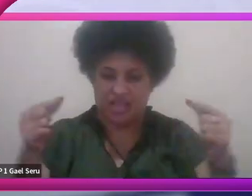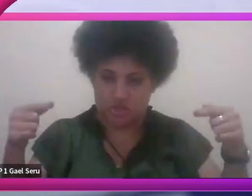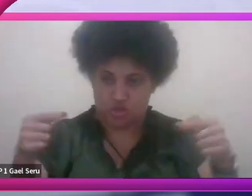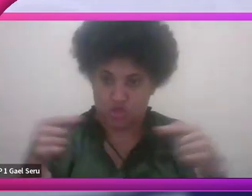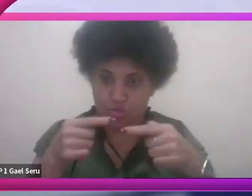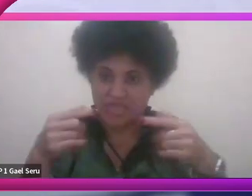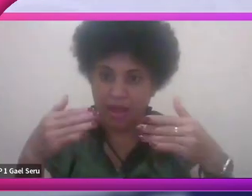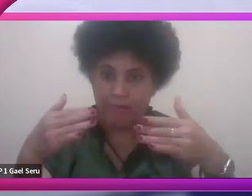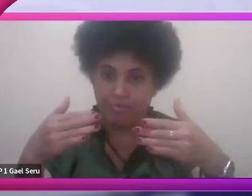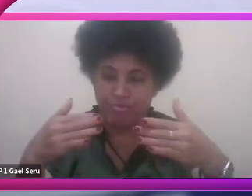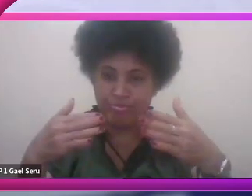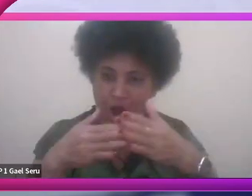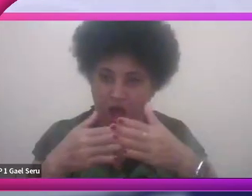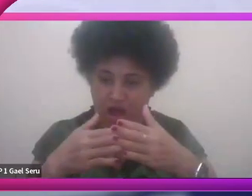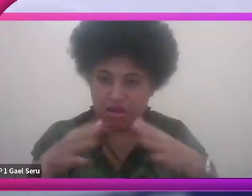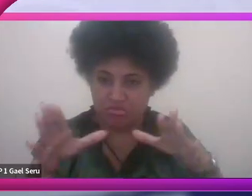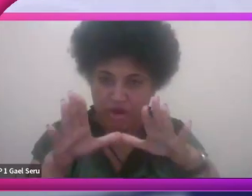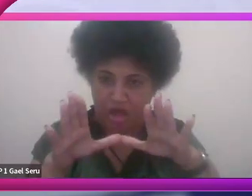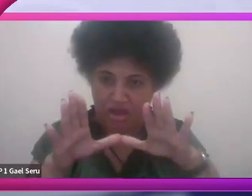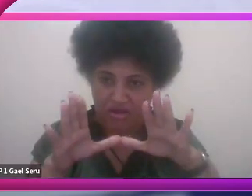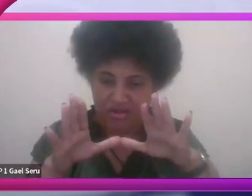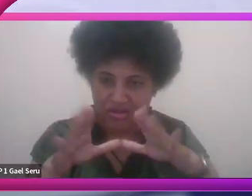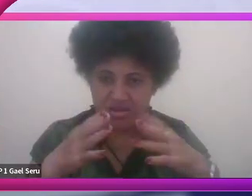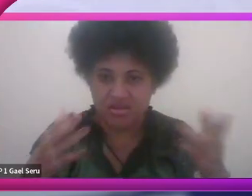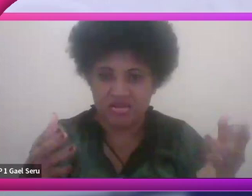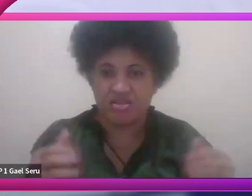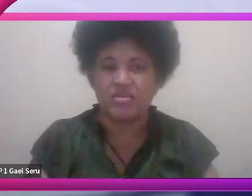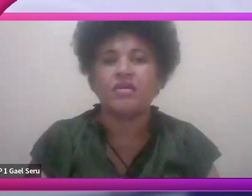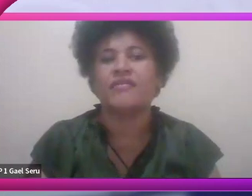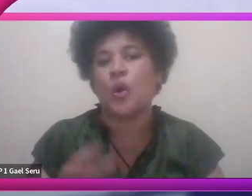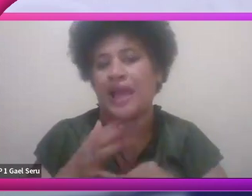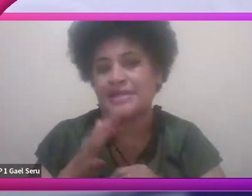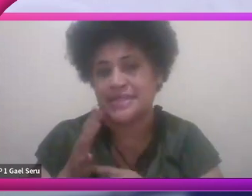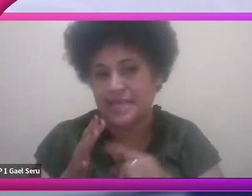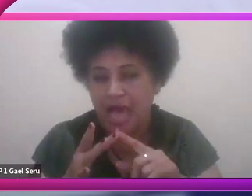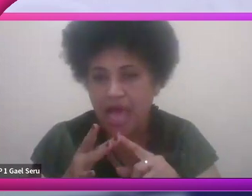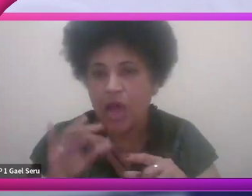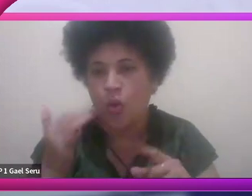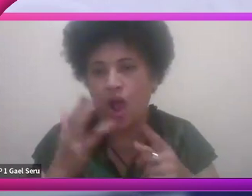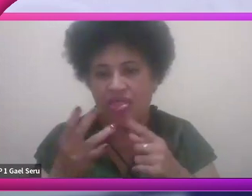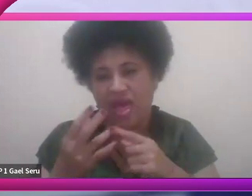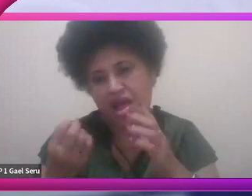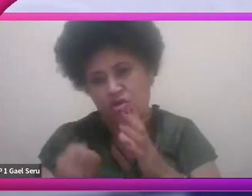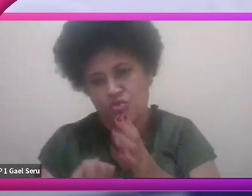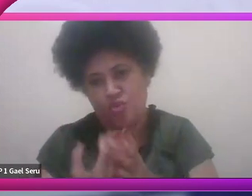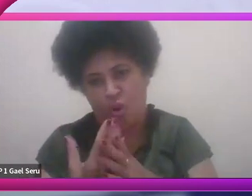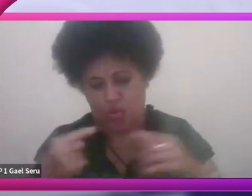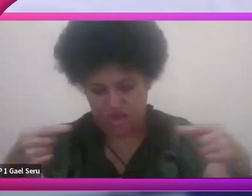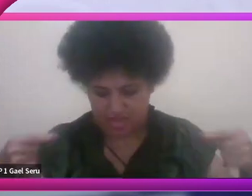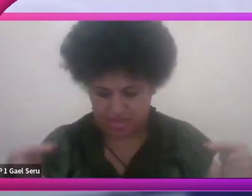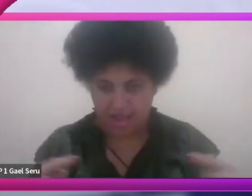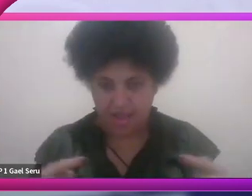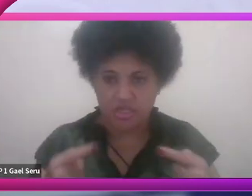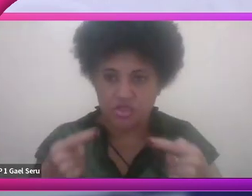blocked by some reason for the STI, especially for STI, or maybe something growth in the fallopian